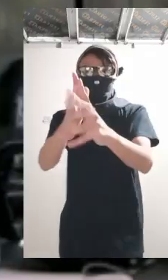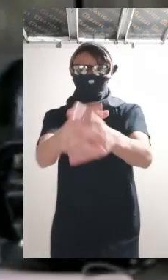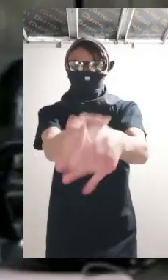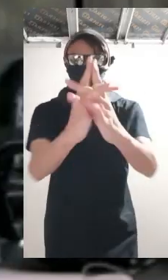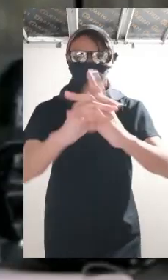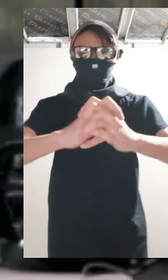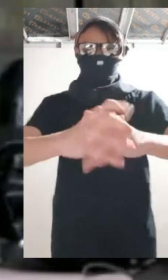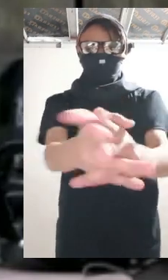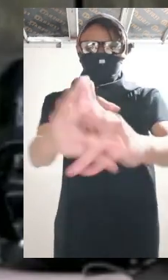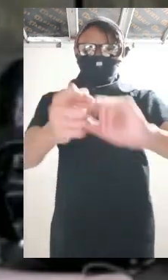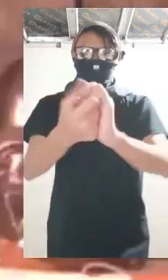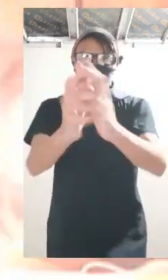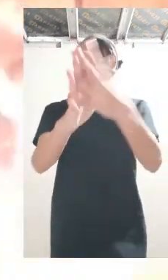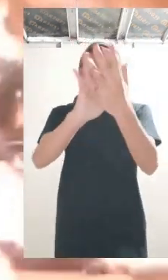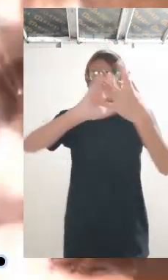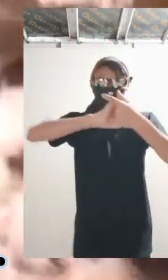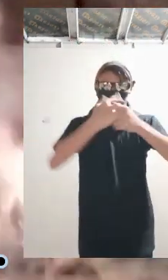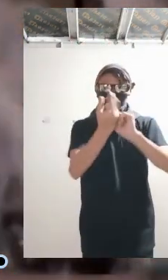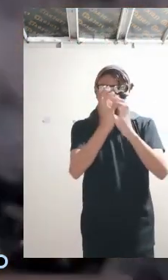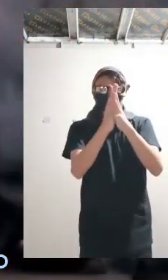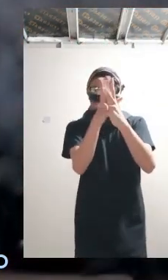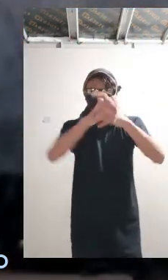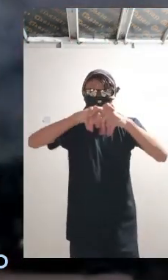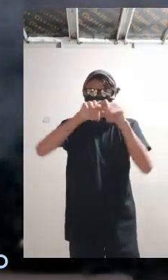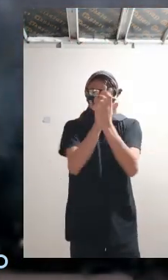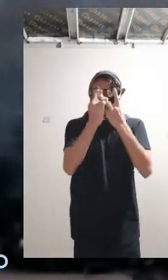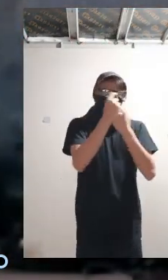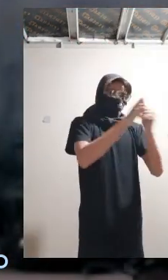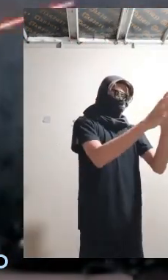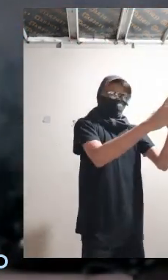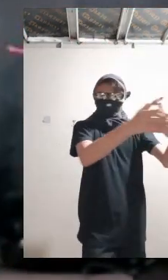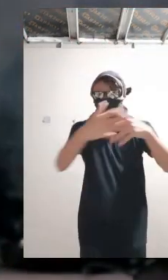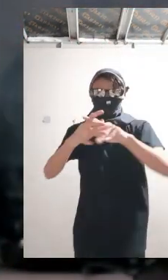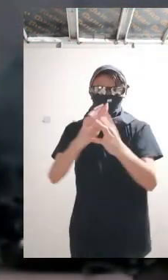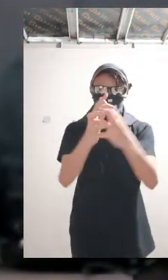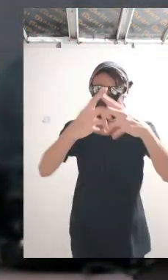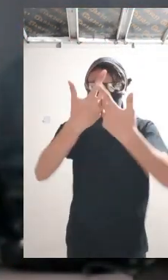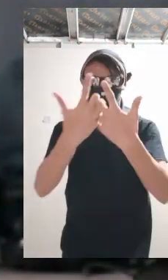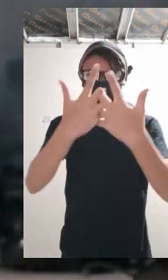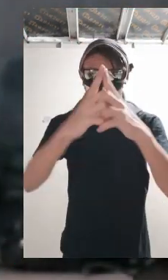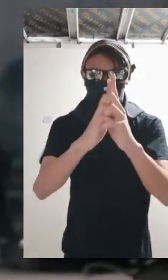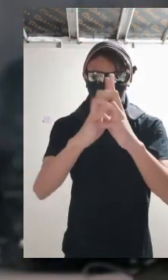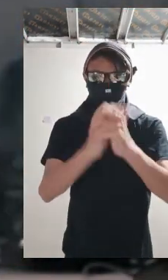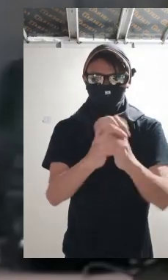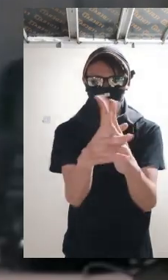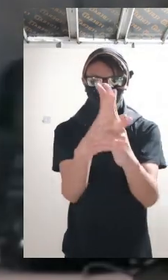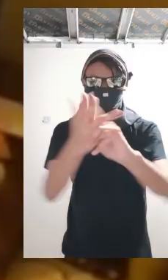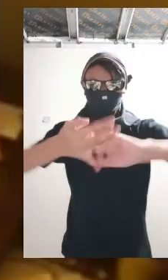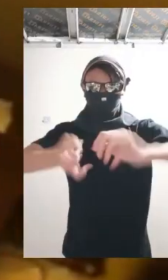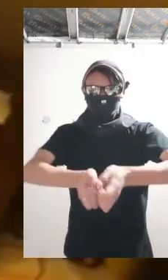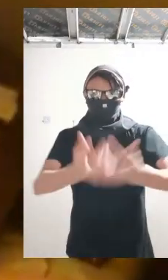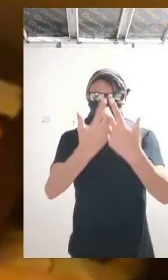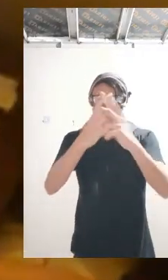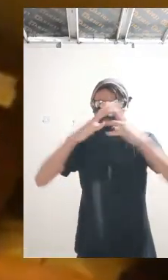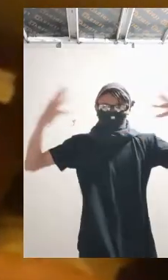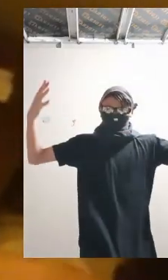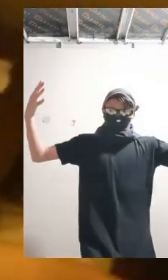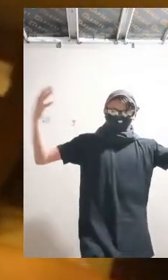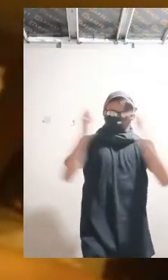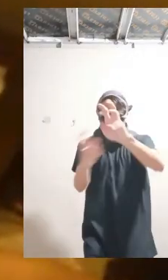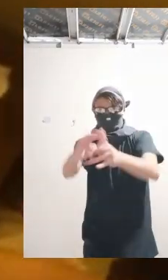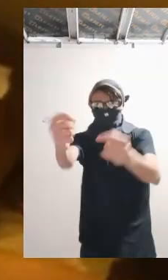systems. Hardware vulnerabilities, weaknesses in physical components like processors or memory. Network